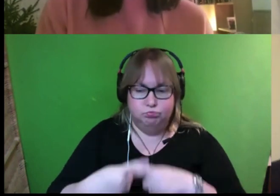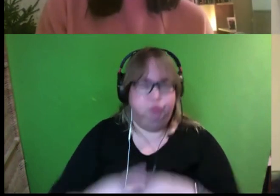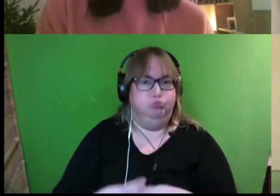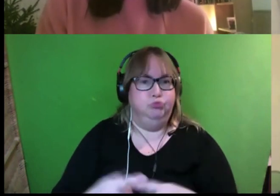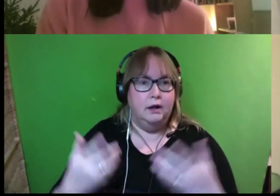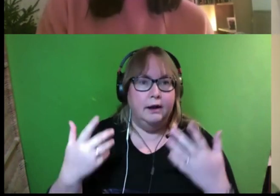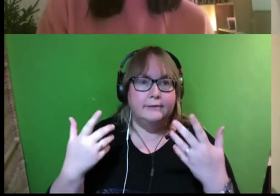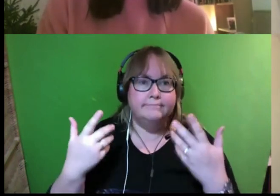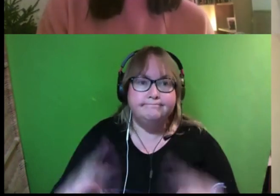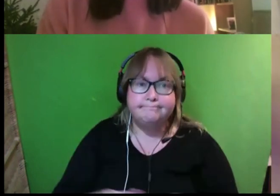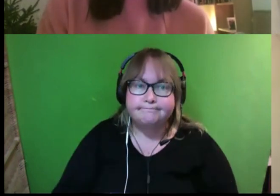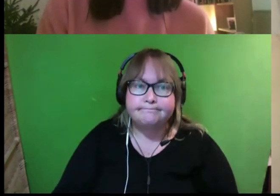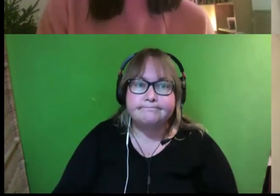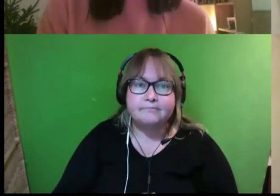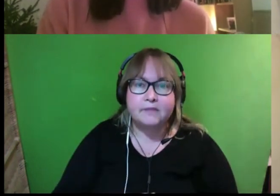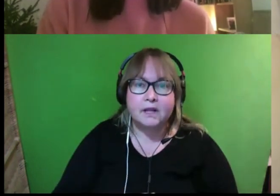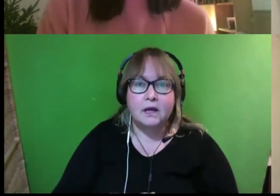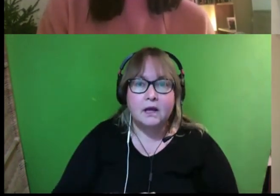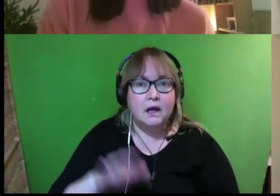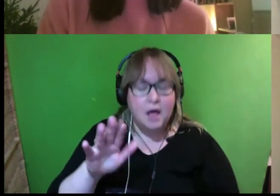just to echo some of the